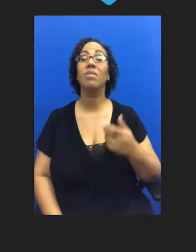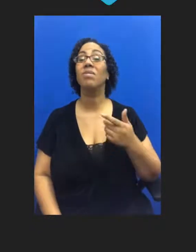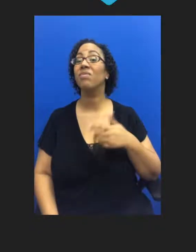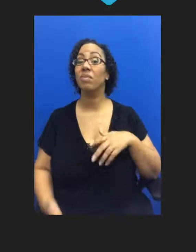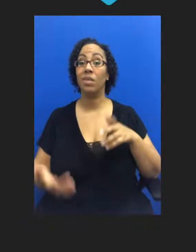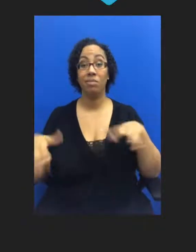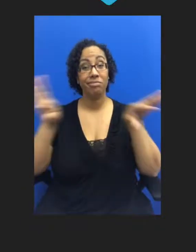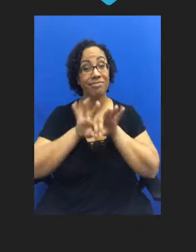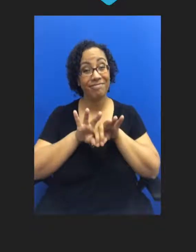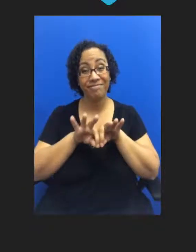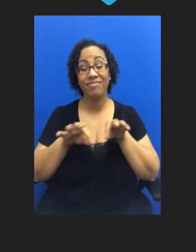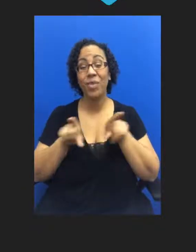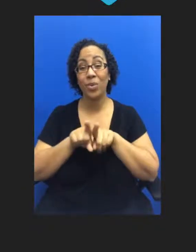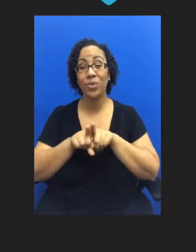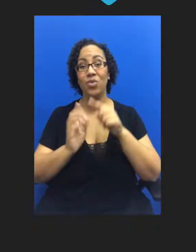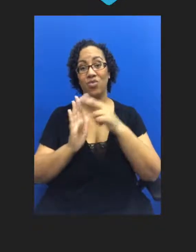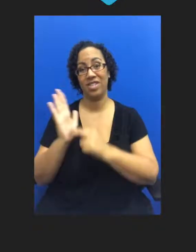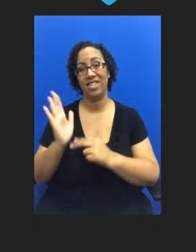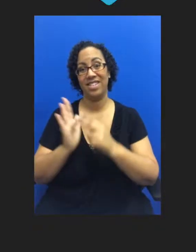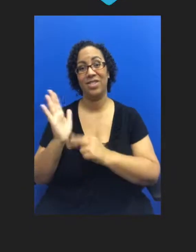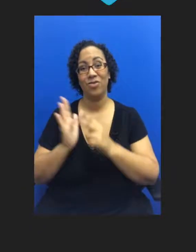those skills.